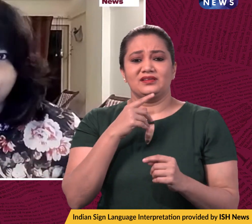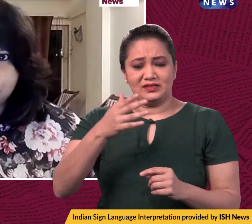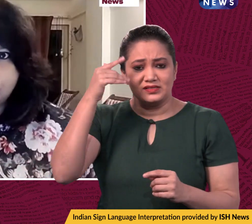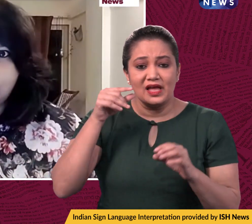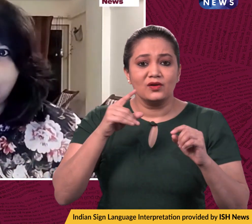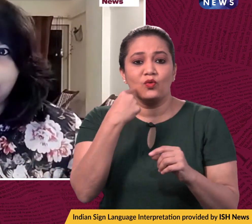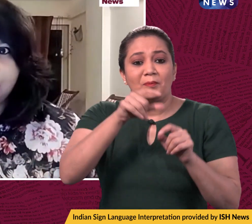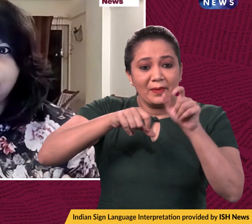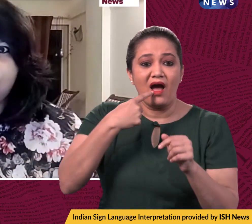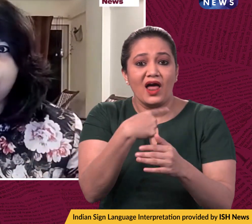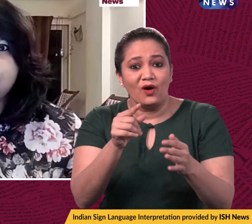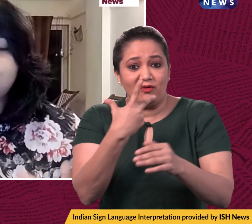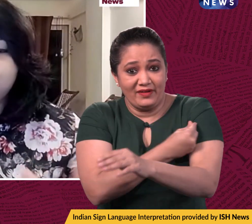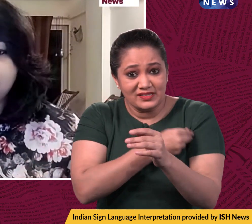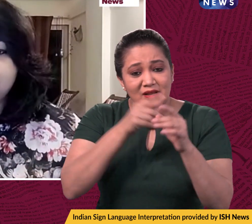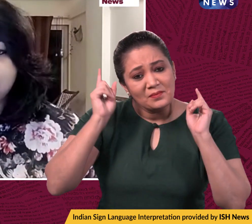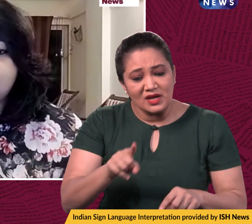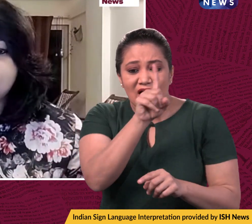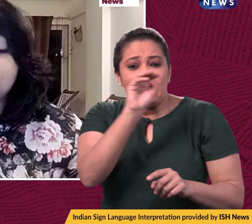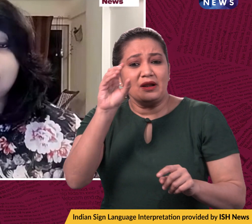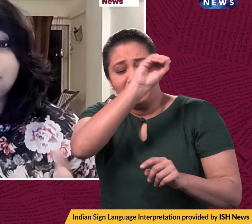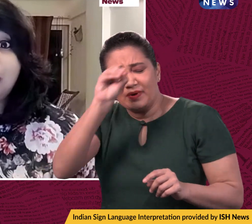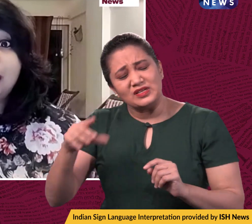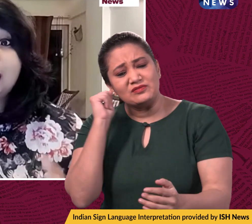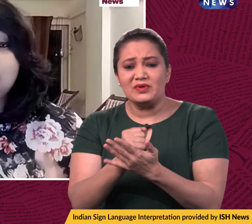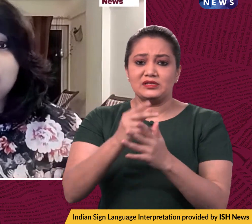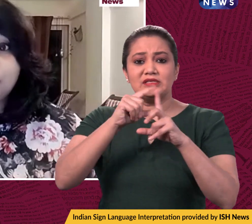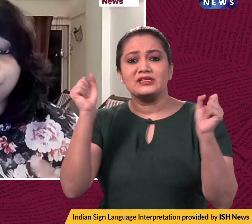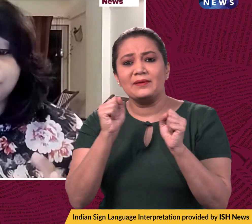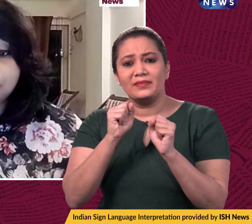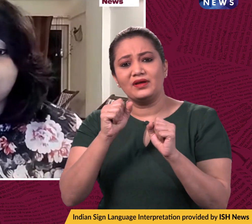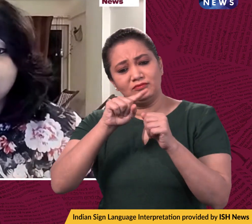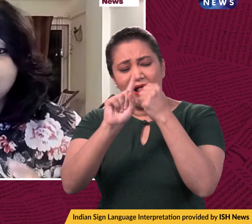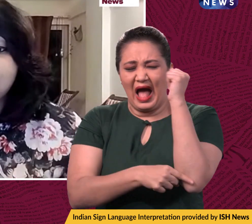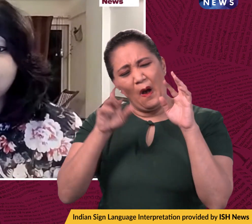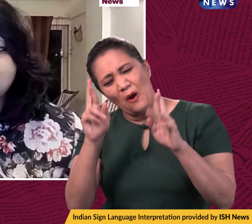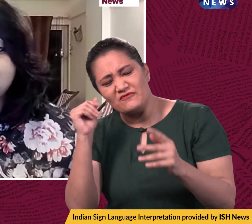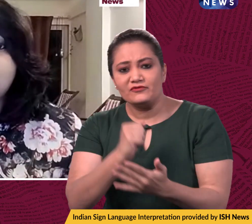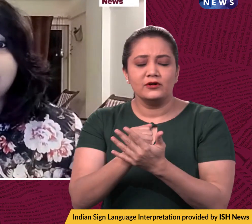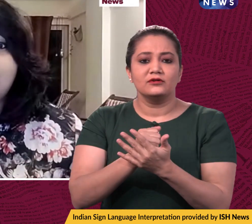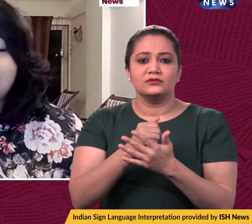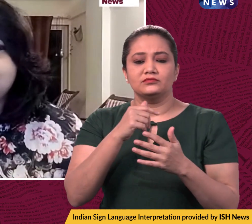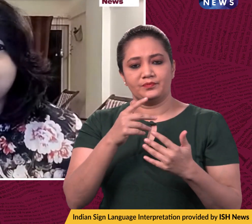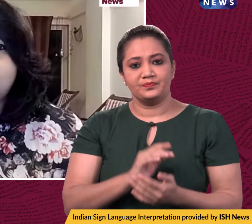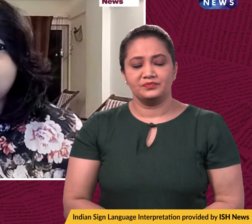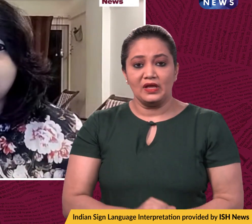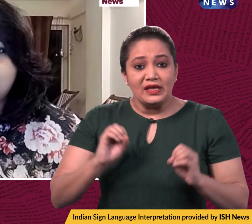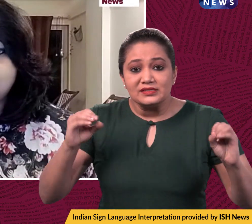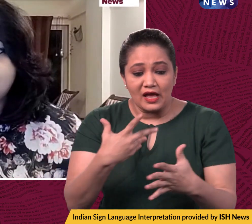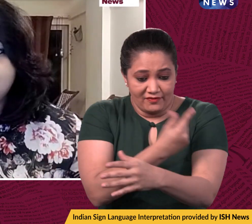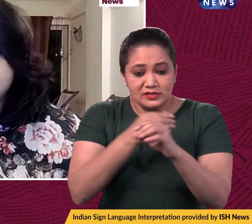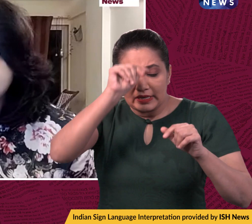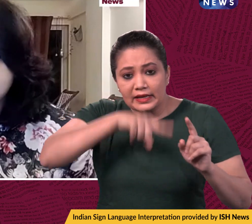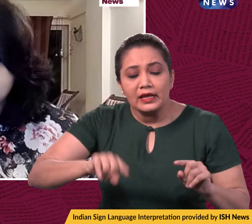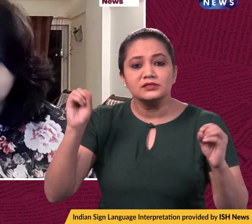of eligible population will be fully vaccinated by the end of the year. The vaccination drive had, if you remember,